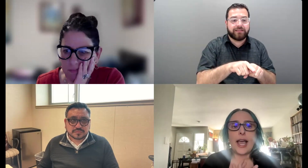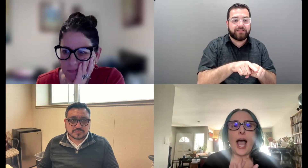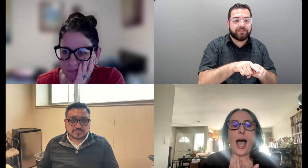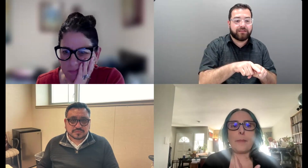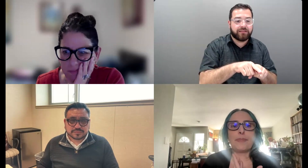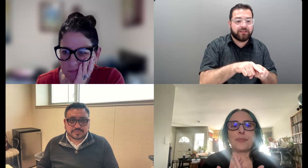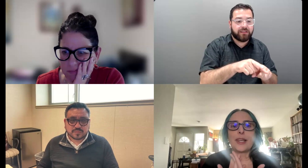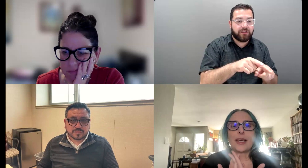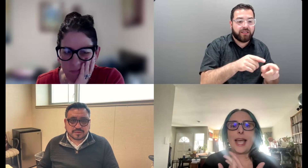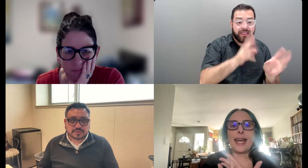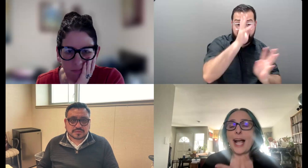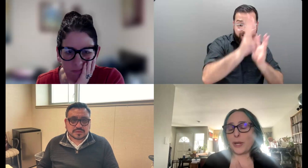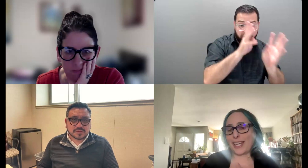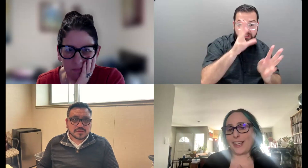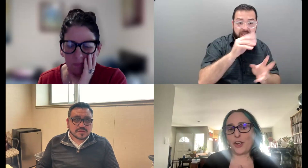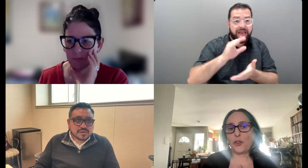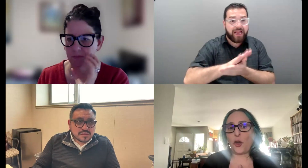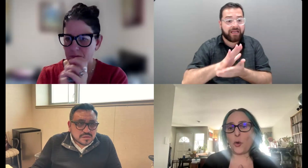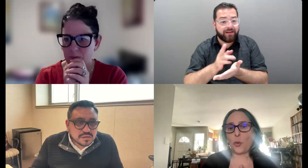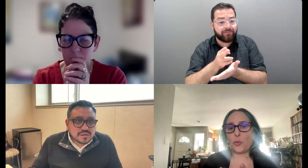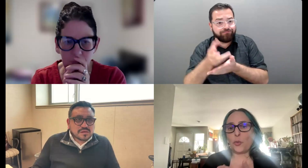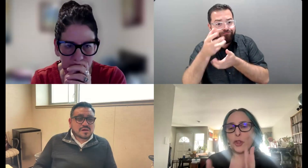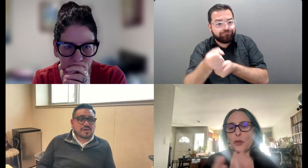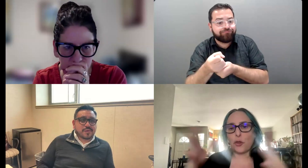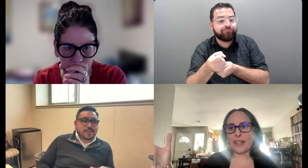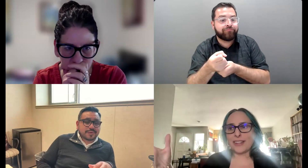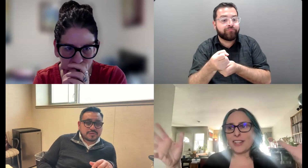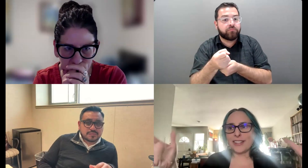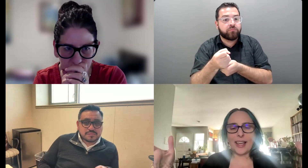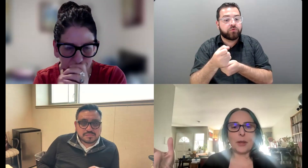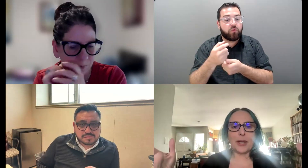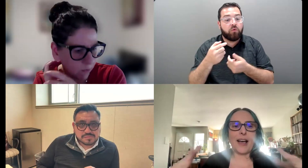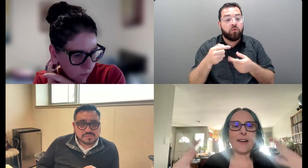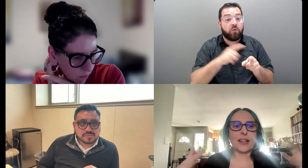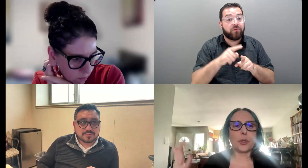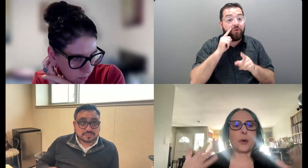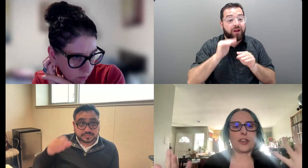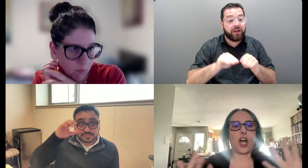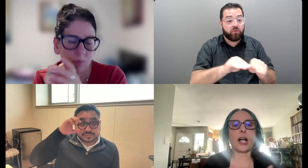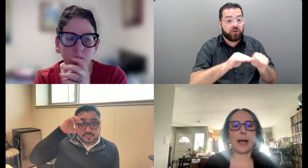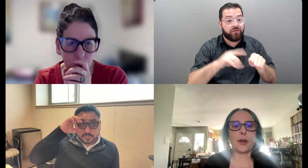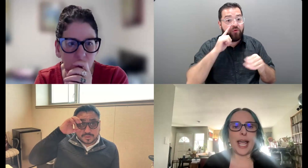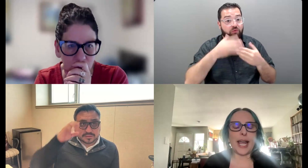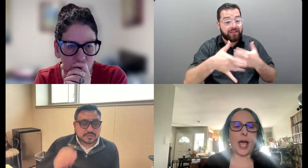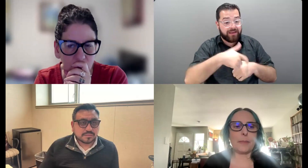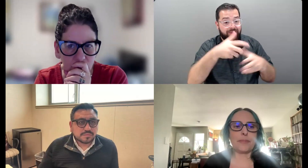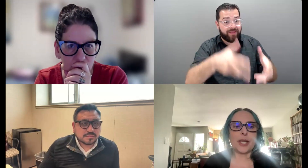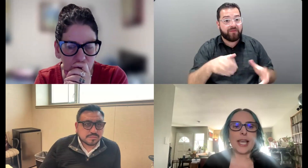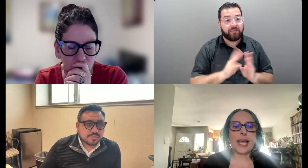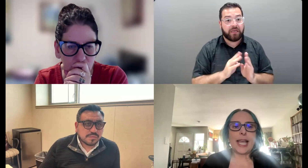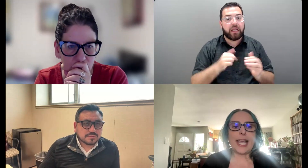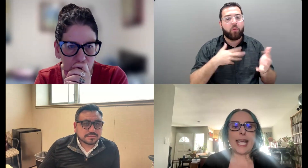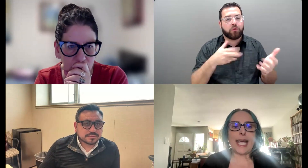ours, and equity. So for the rest of the time that we have, that's what I want to talk about.